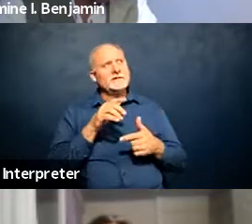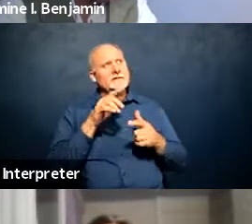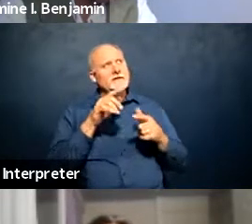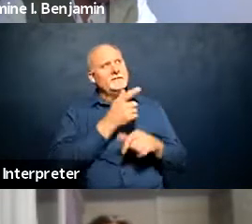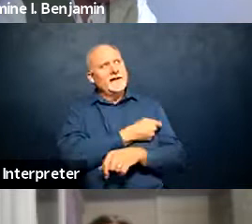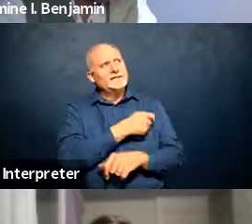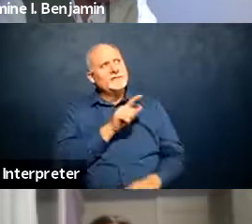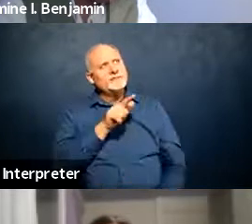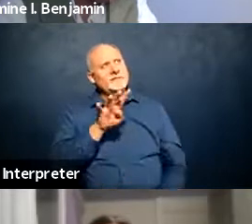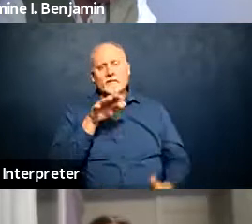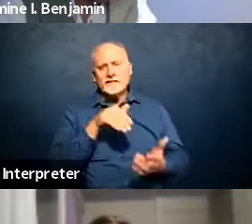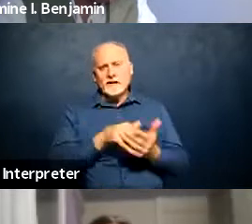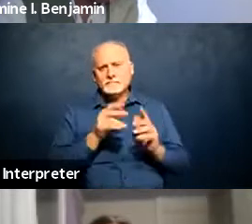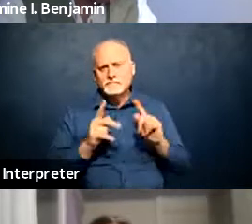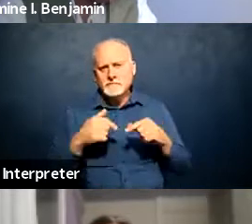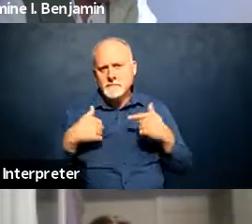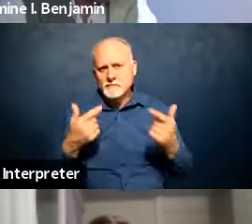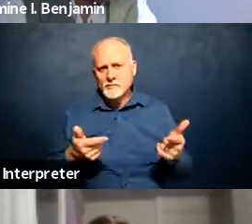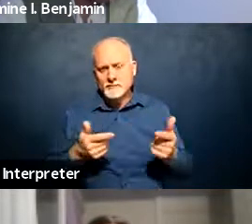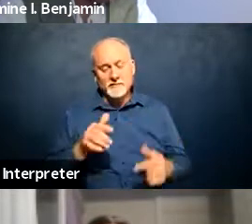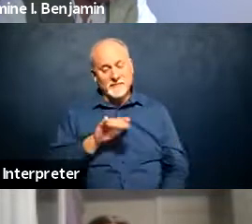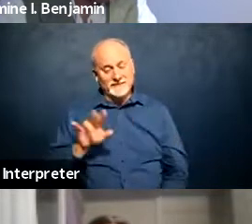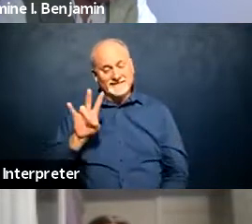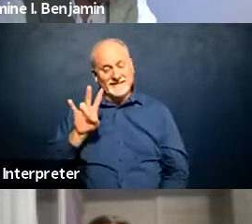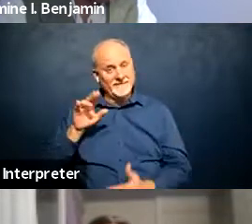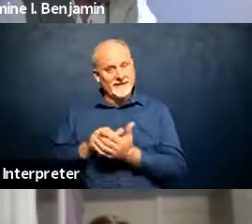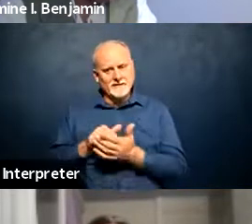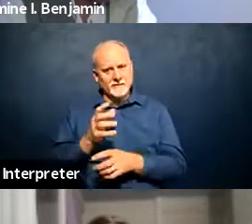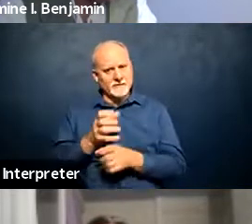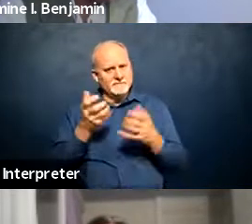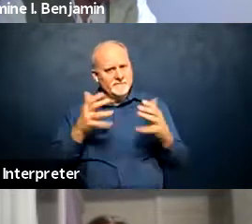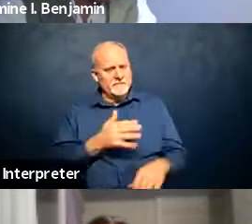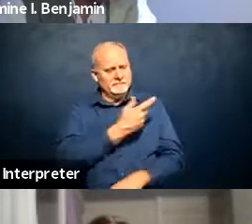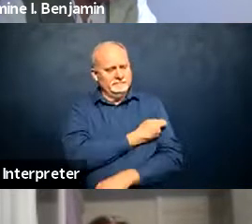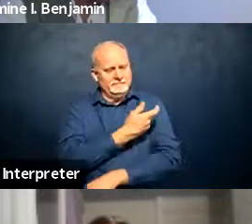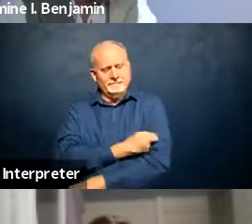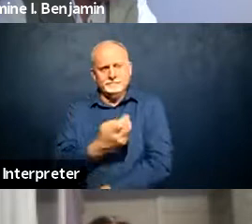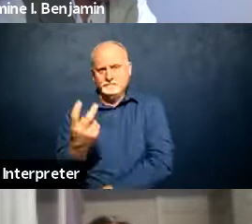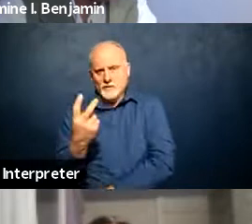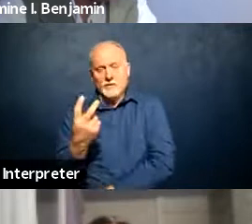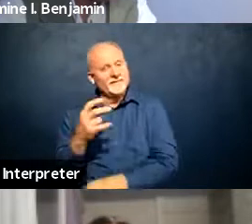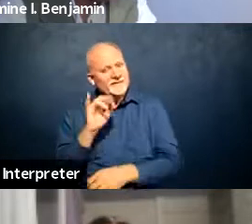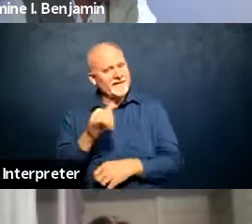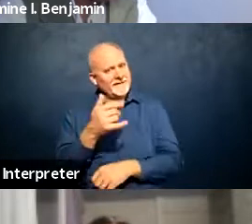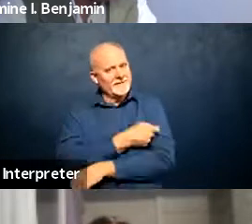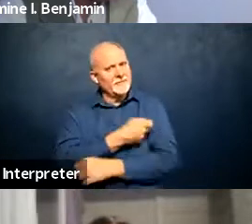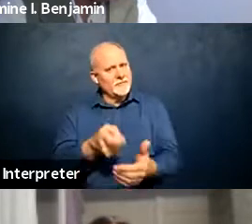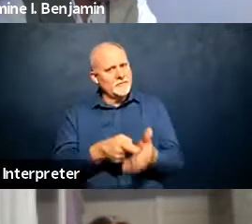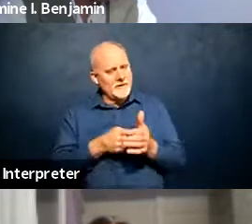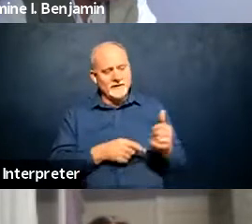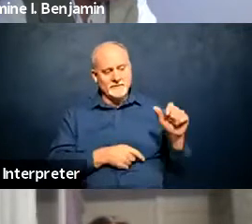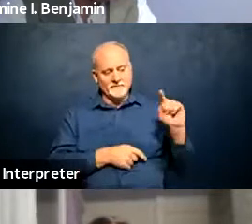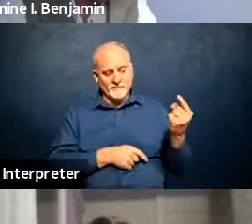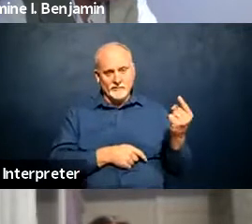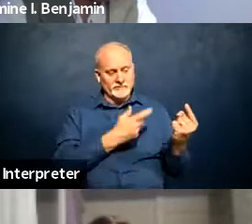people. About 7,000 people have gotten both doses of the vaccine. So the vaccine requires an initial dose,